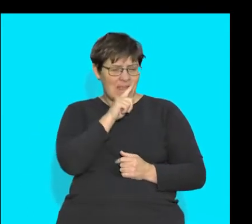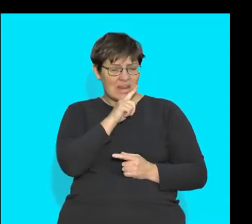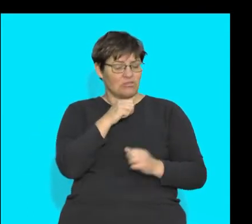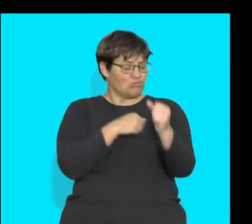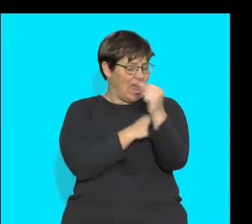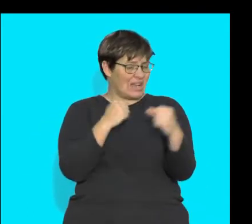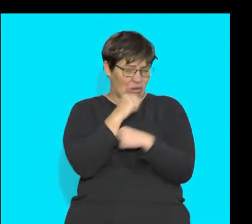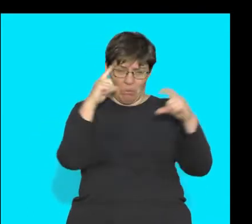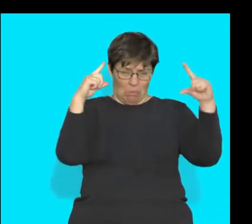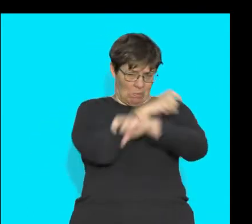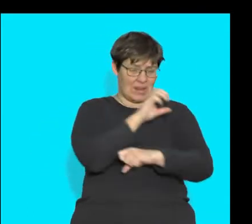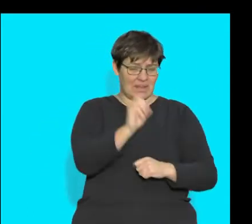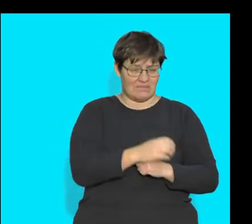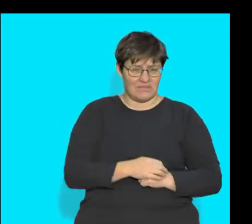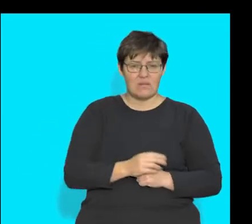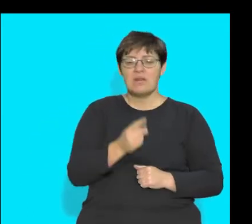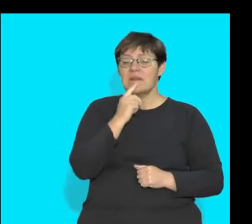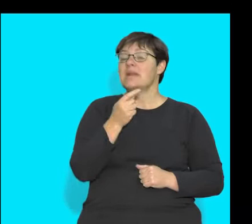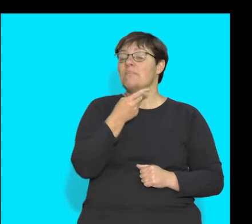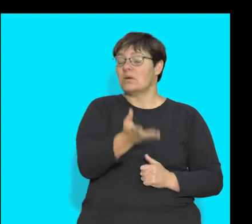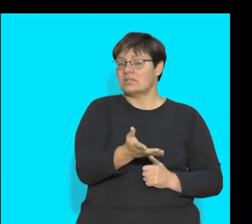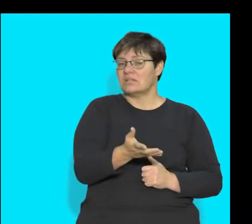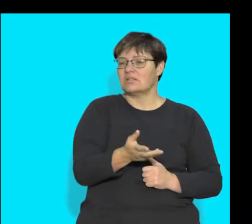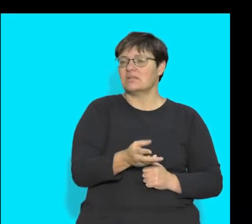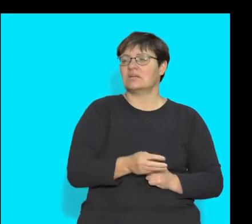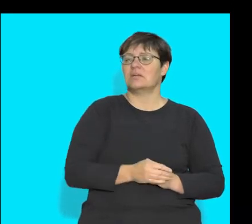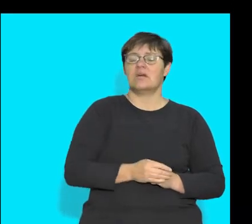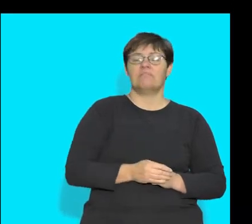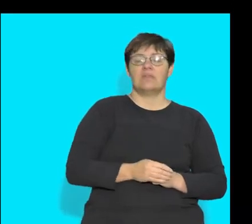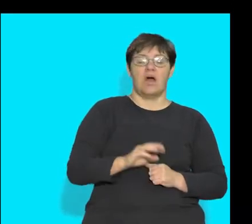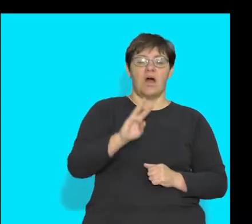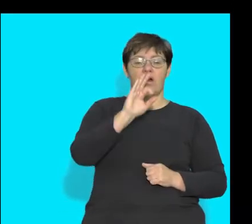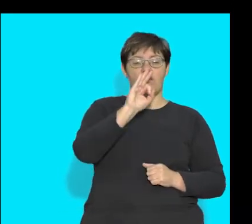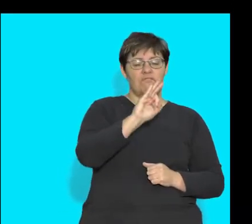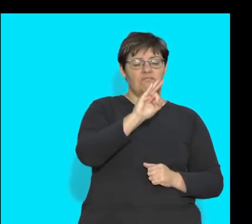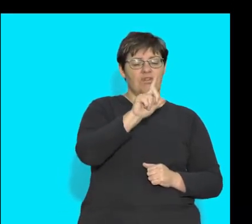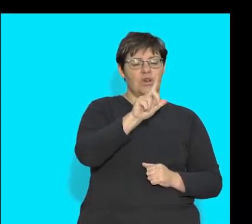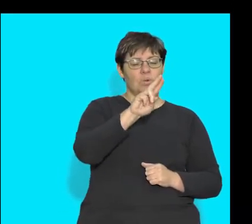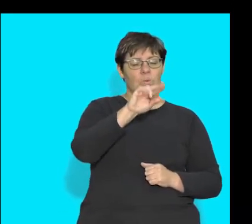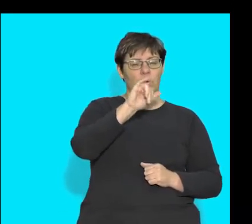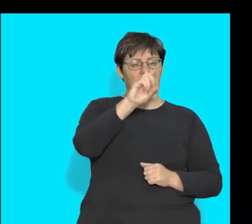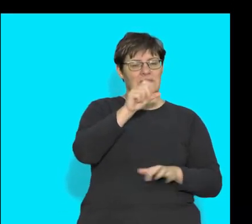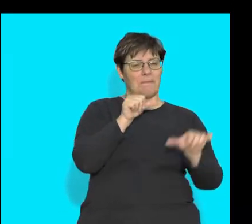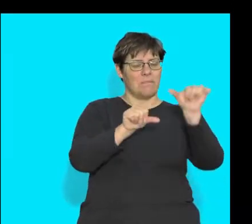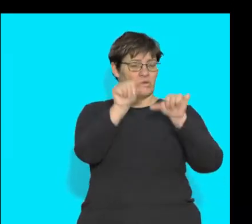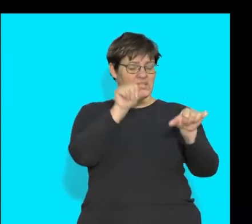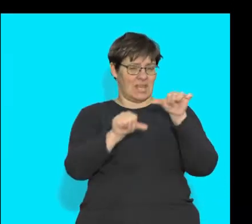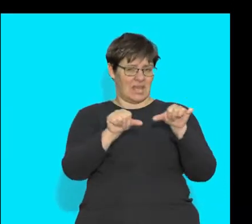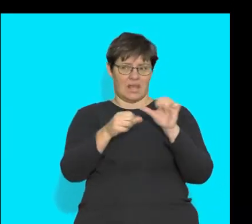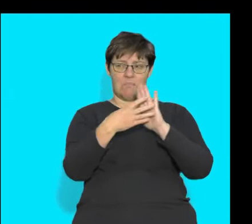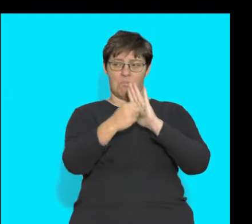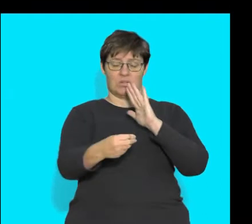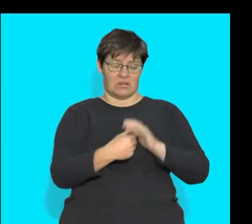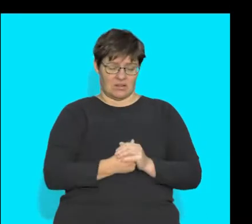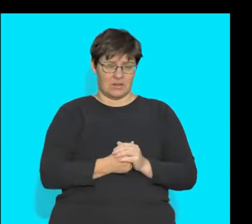structure. And we give the name a fluid mosaic model. And what do we mean by that is the fluid